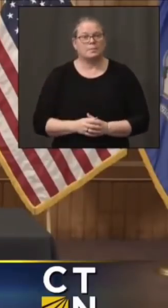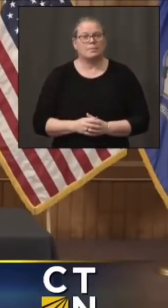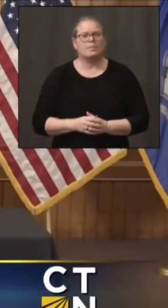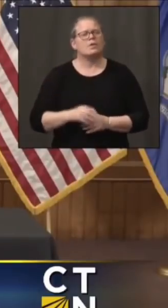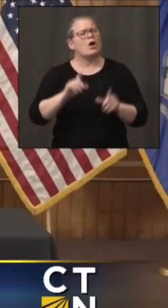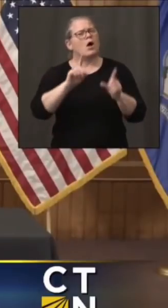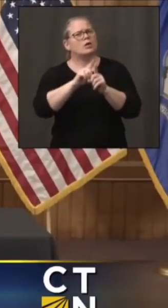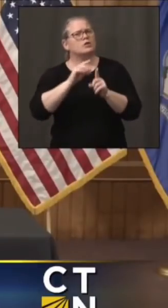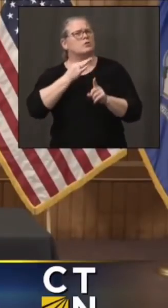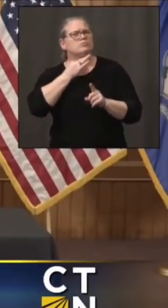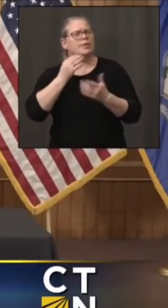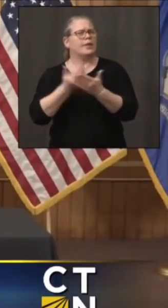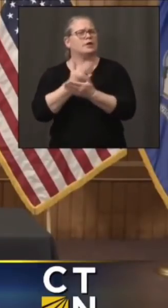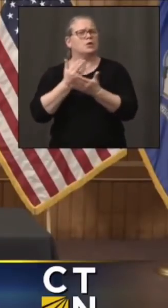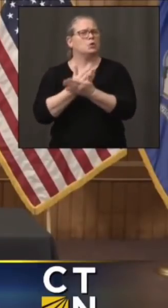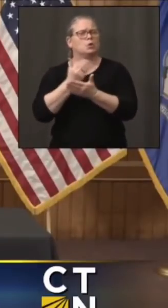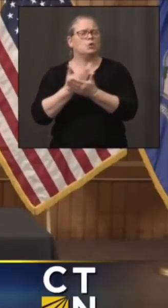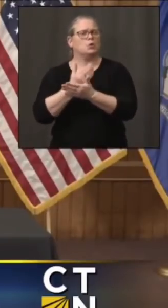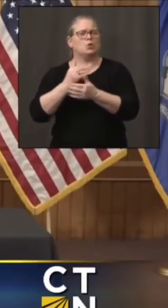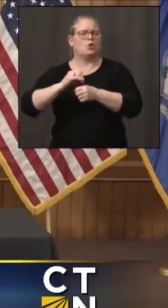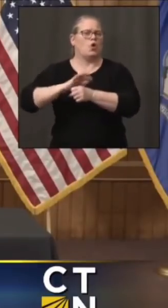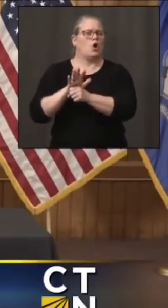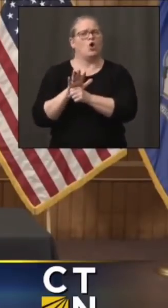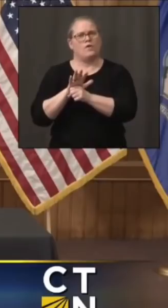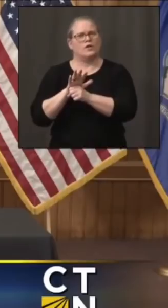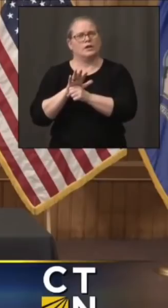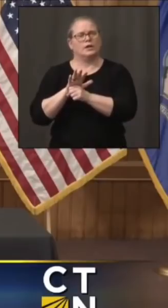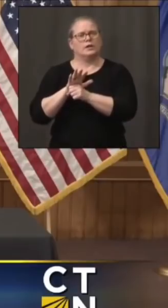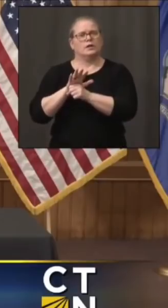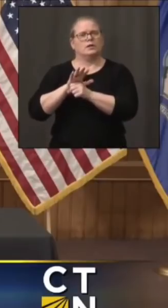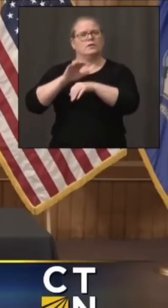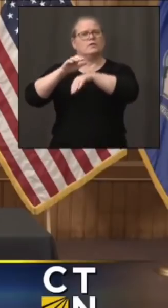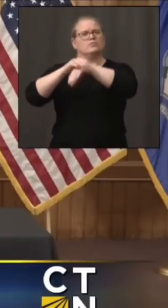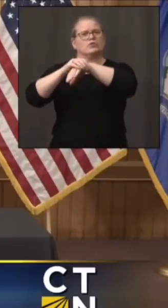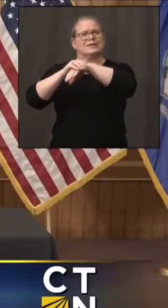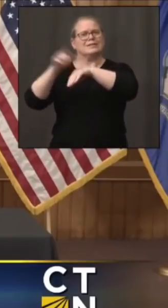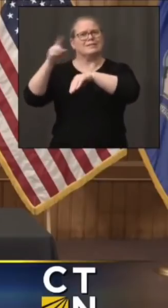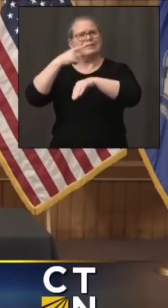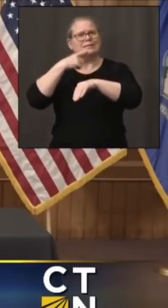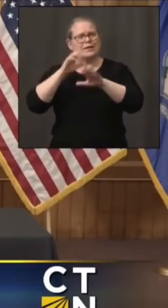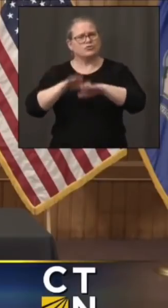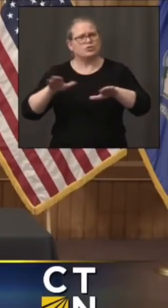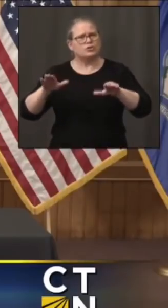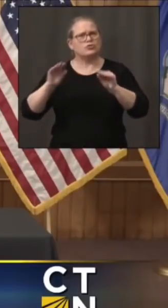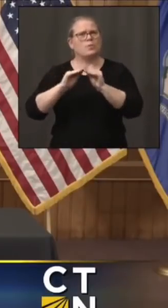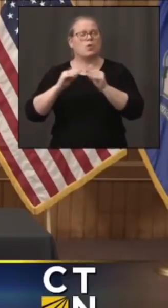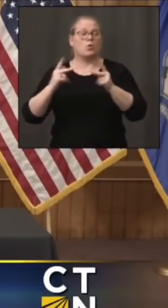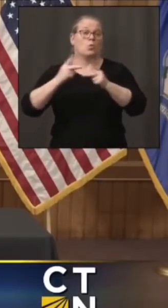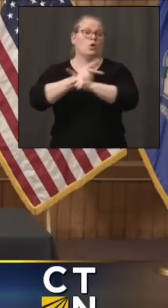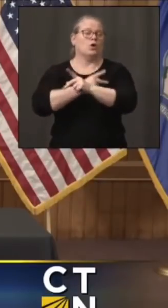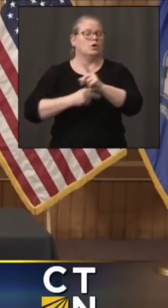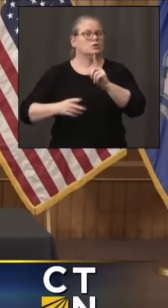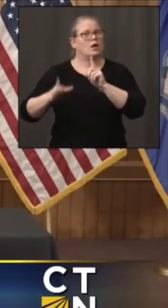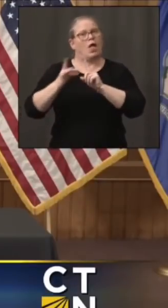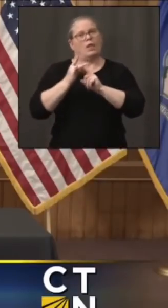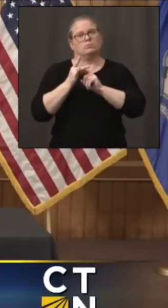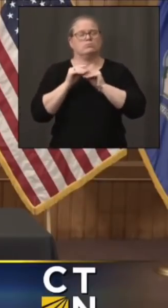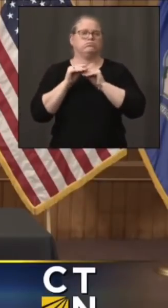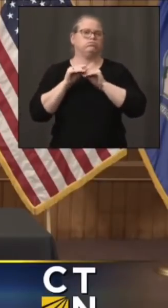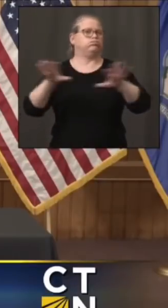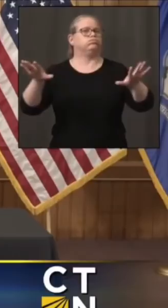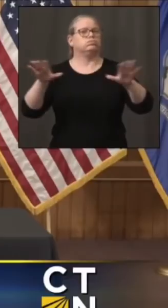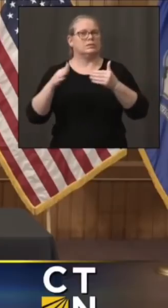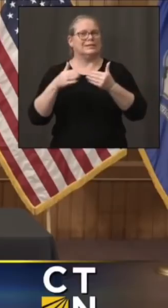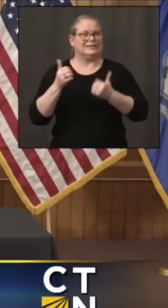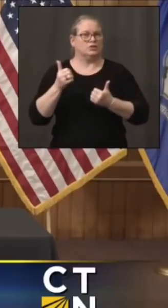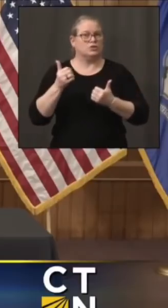because there seems to be some emerging research that it might be more infectious in children than the strains that we've been hitting with so far. I